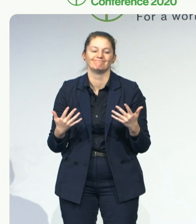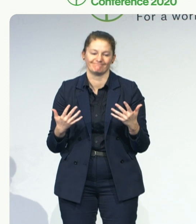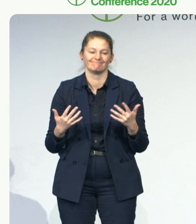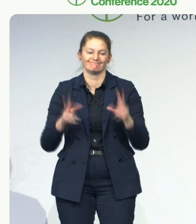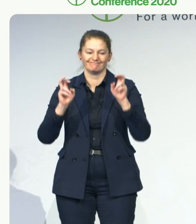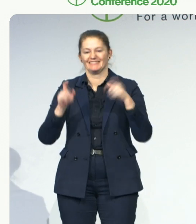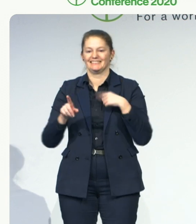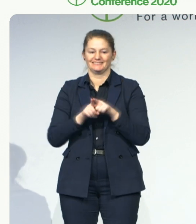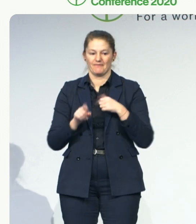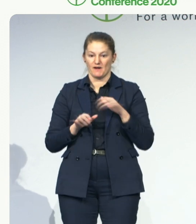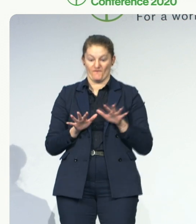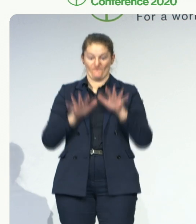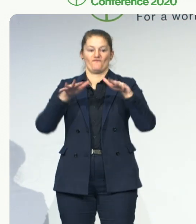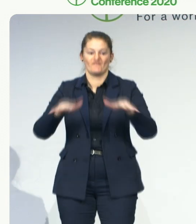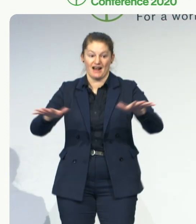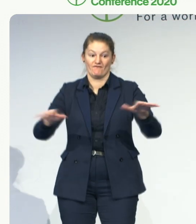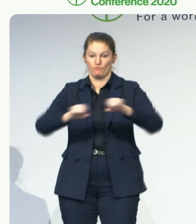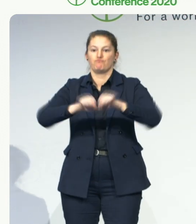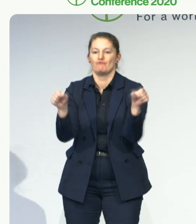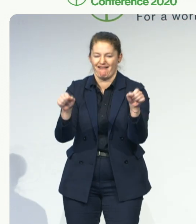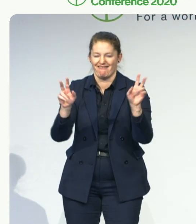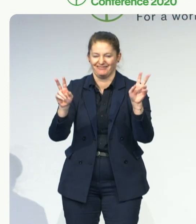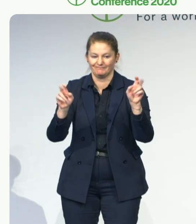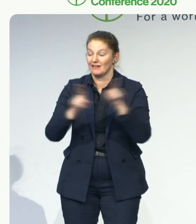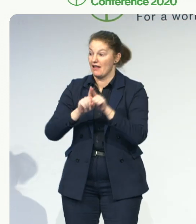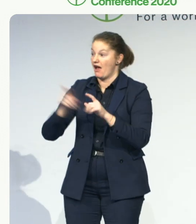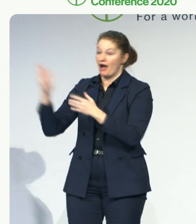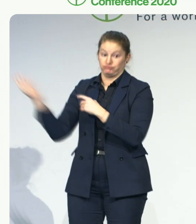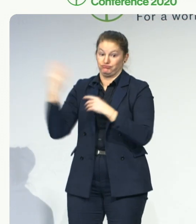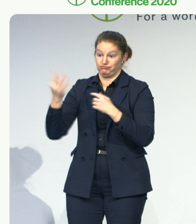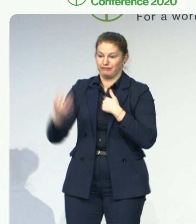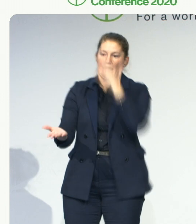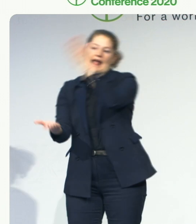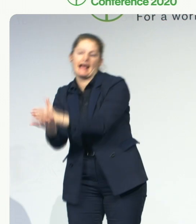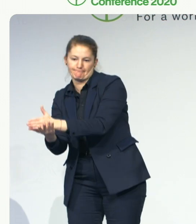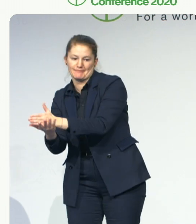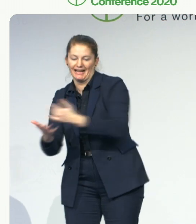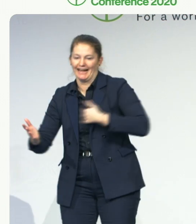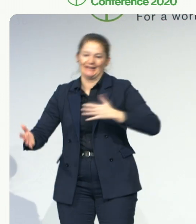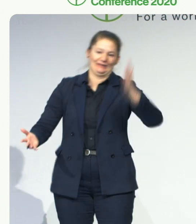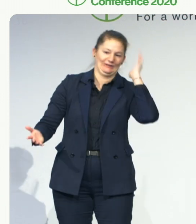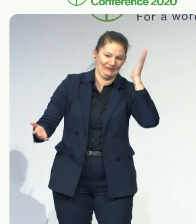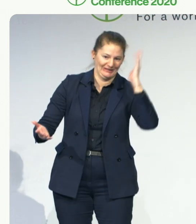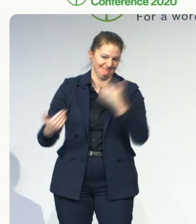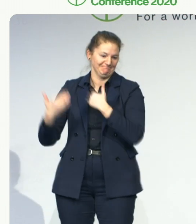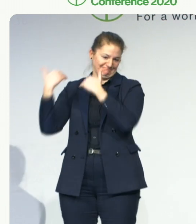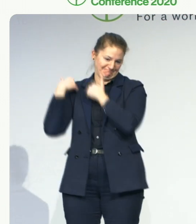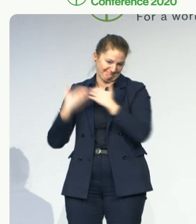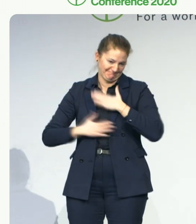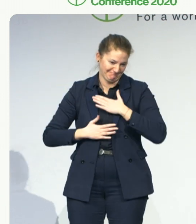Another fact is that since 2013, we have been